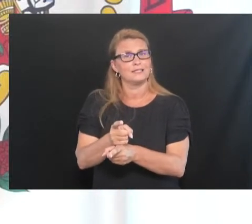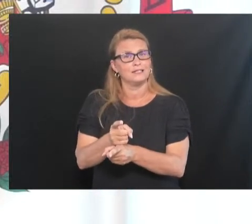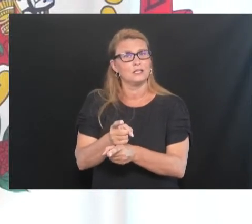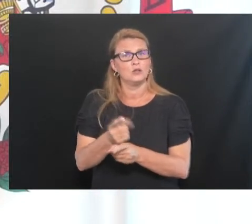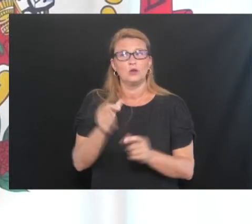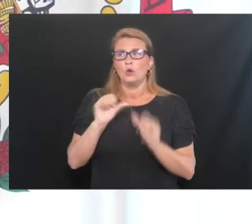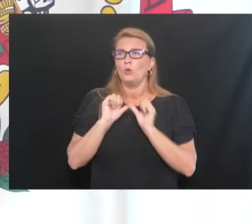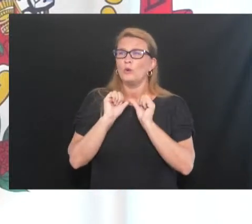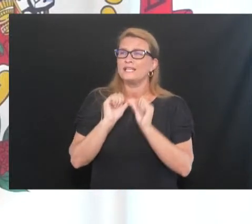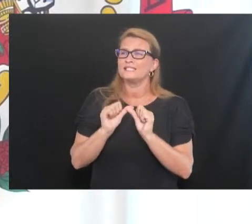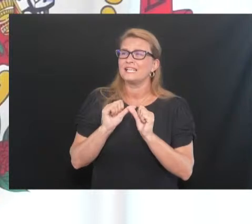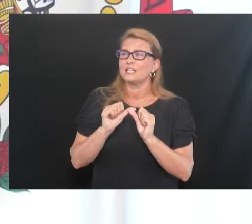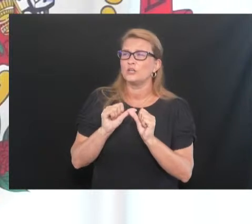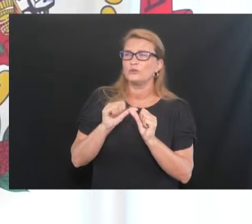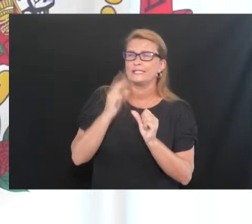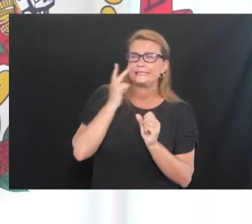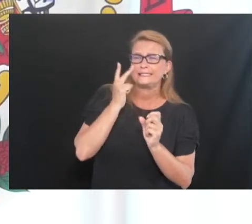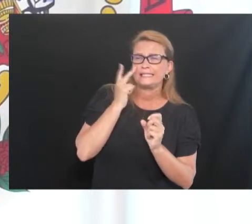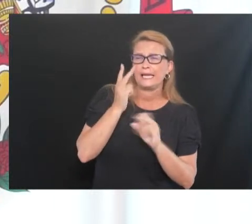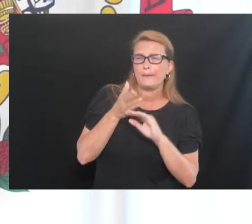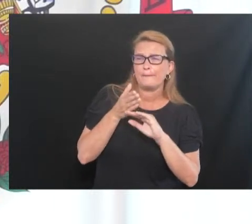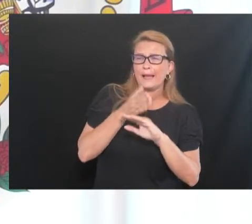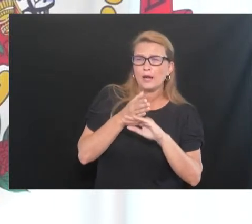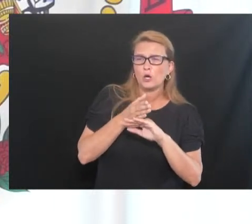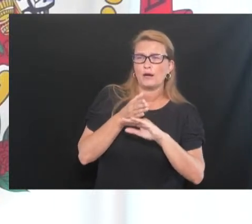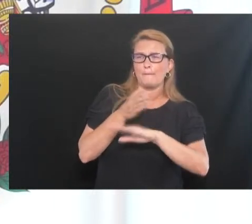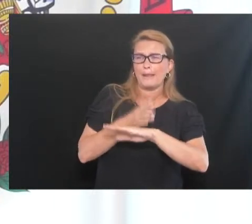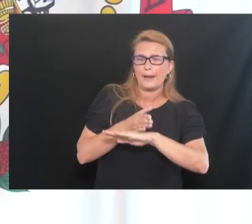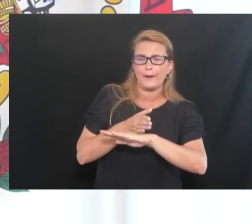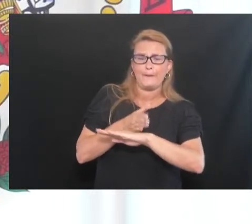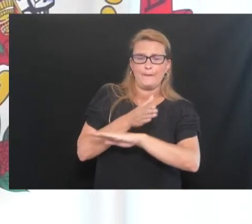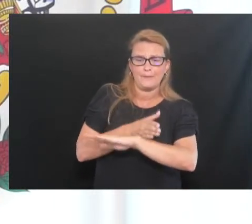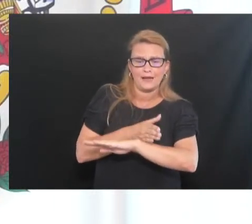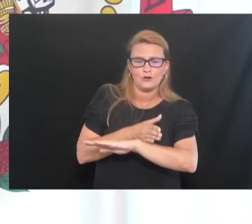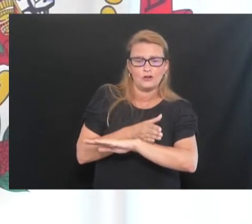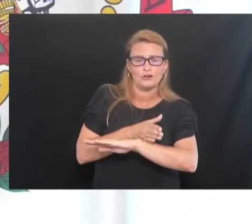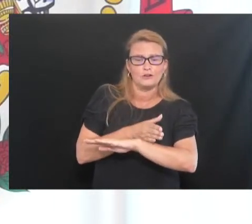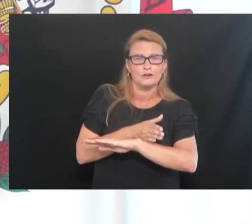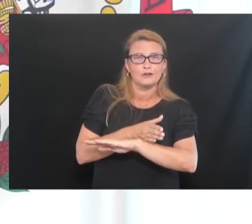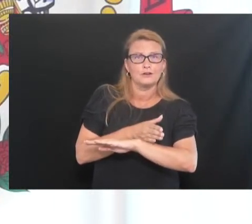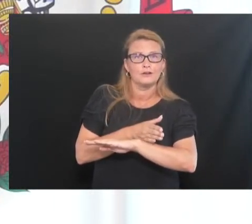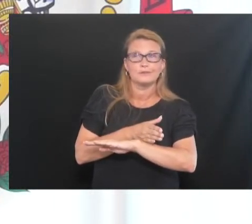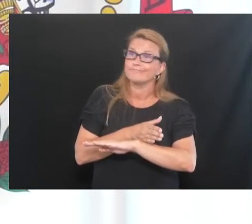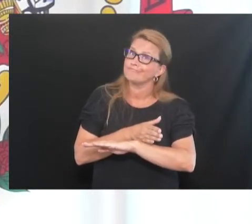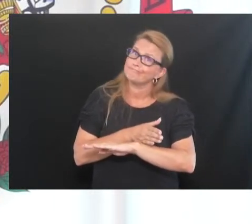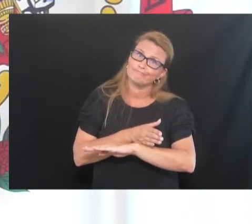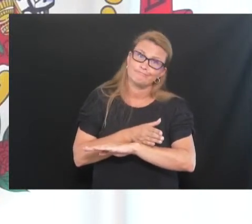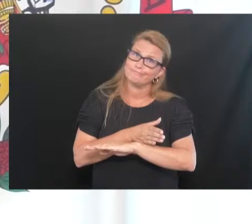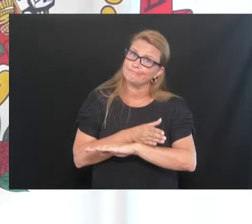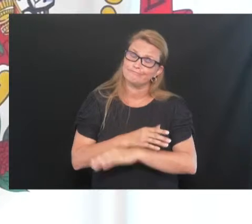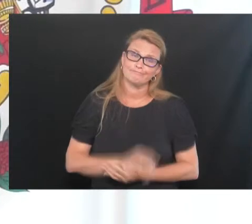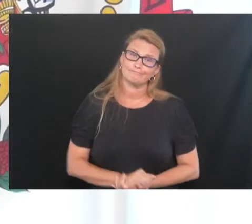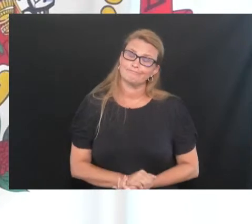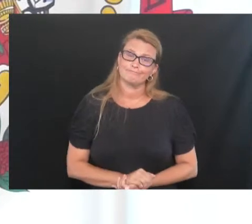continue to get a little better and a little better and a little better and a little more and a little more and a little more. But Kenny, the